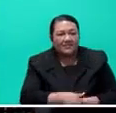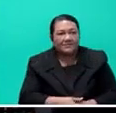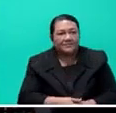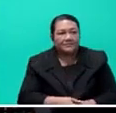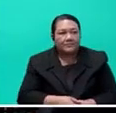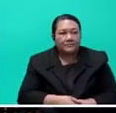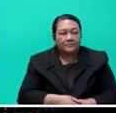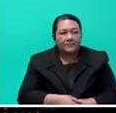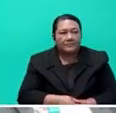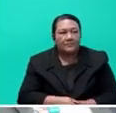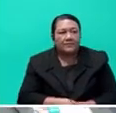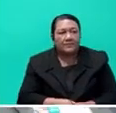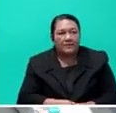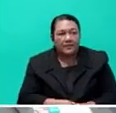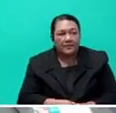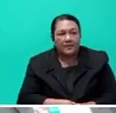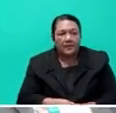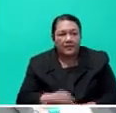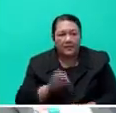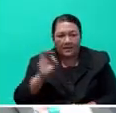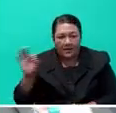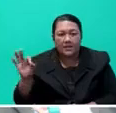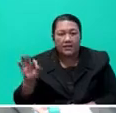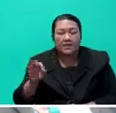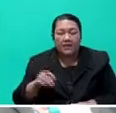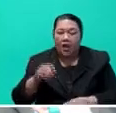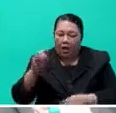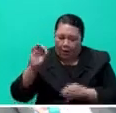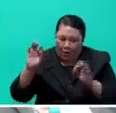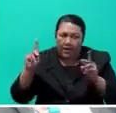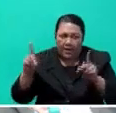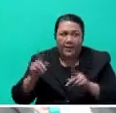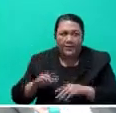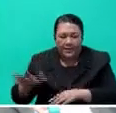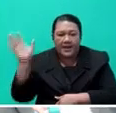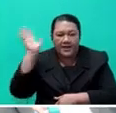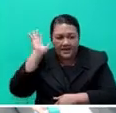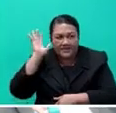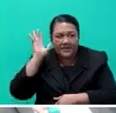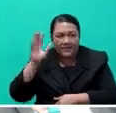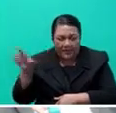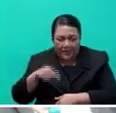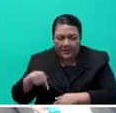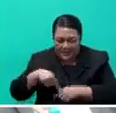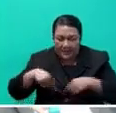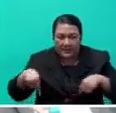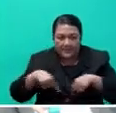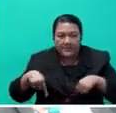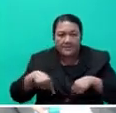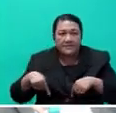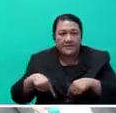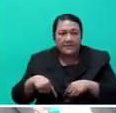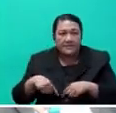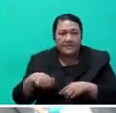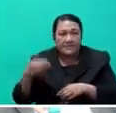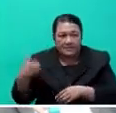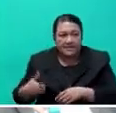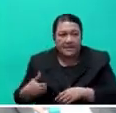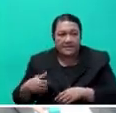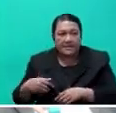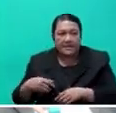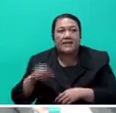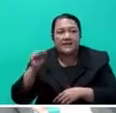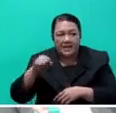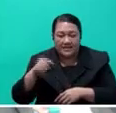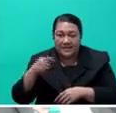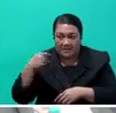Mr. Speaker, say yes. We are listening from this side. Okay. For your information too, I was in Levuka the last 2